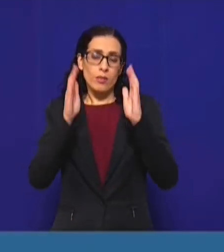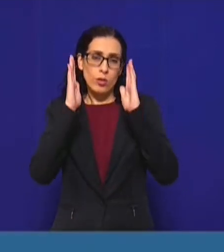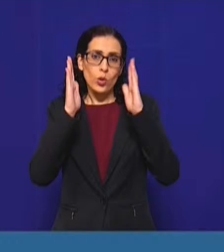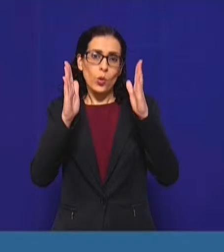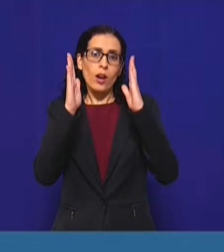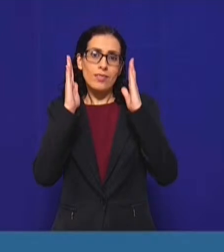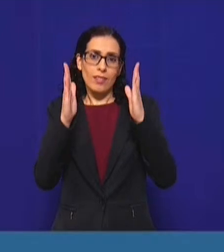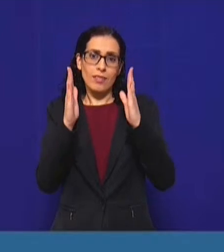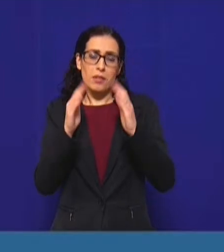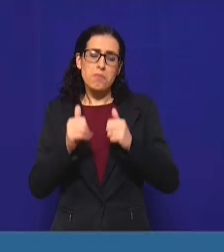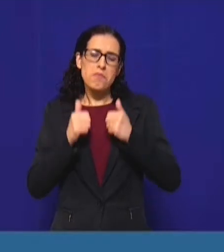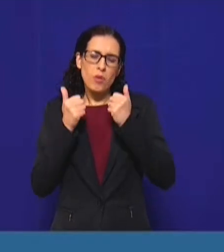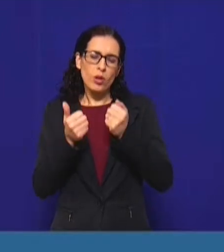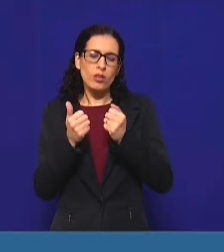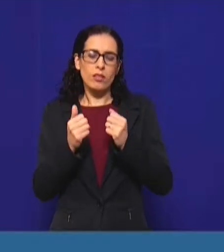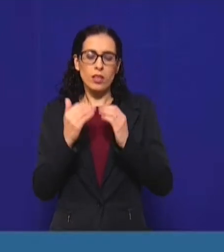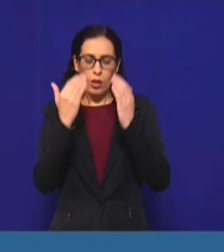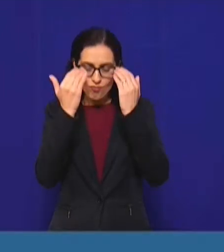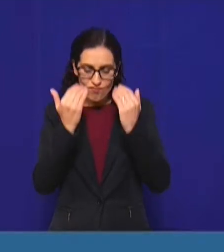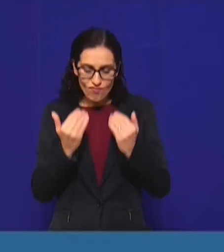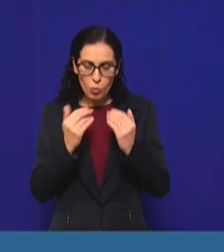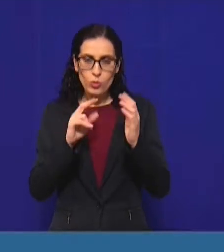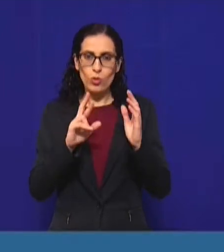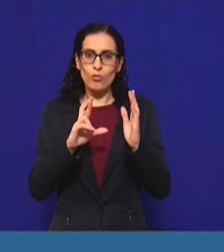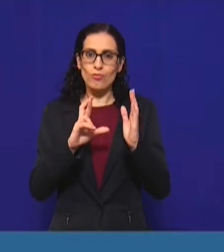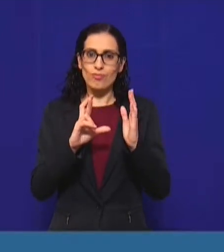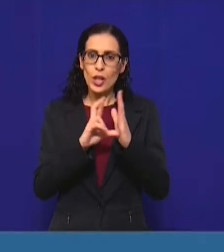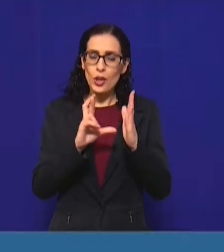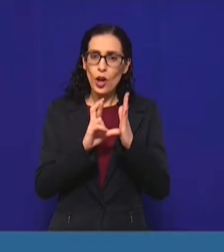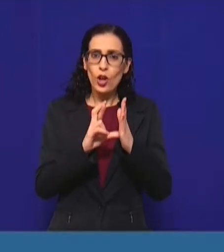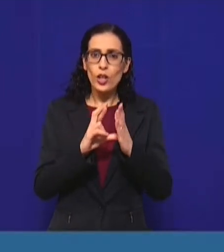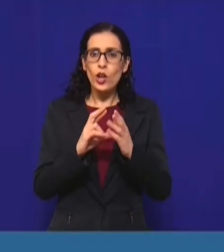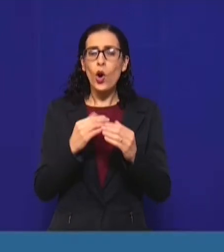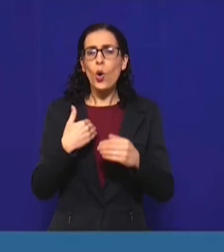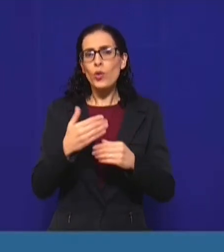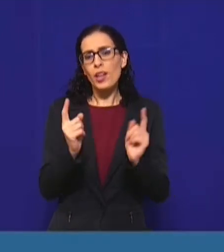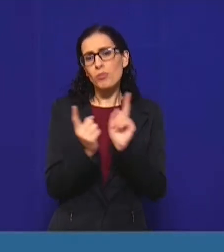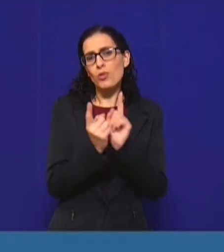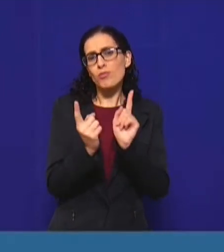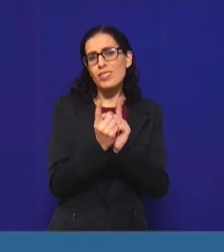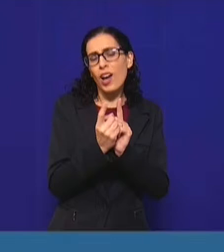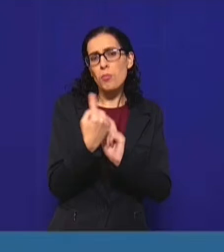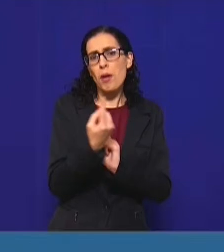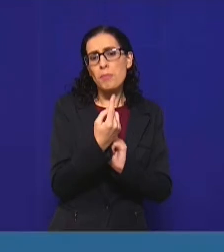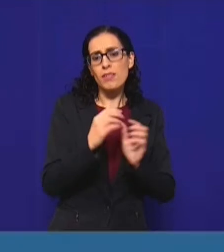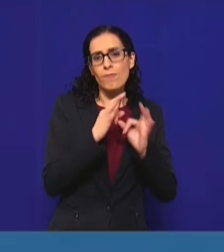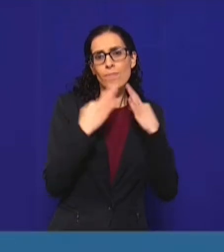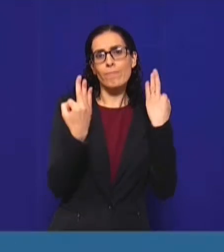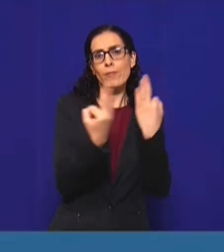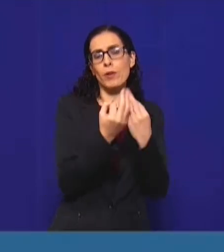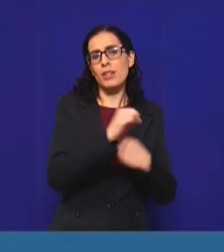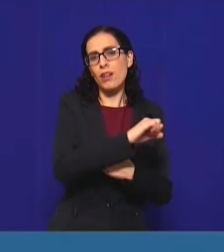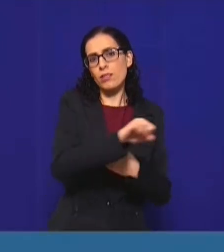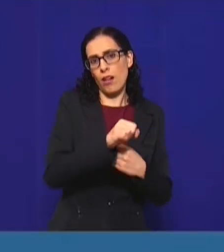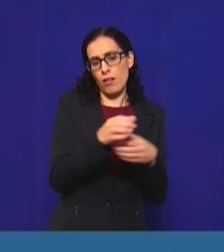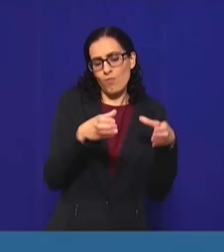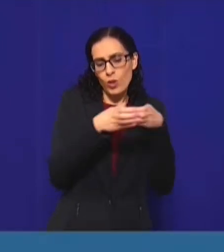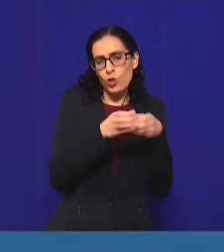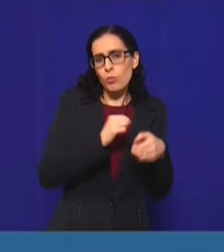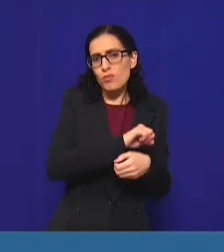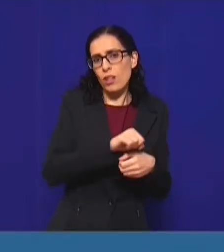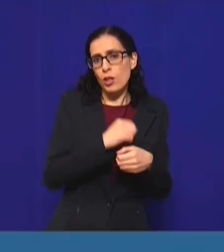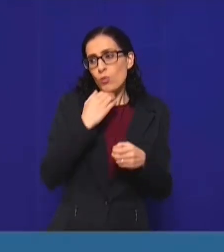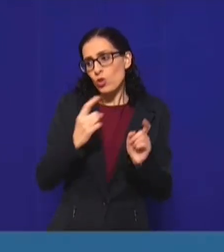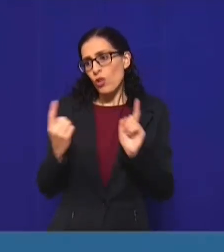nistgħu nżommu dejjem ma' dawk in-nies li huma tal-bubble tagħna, tal-familja tagħna biex bekk innaqsu kemm nistgħu dawn il-clusters